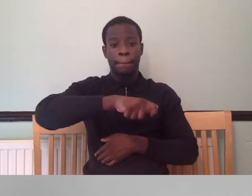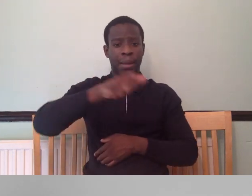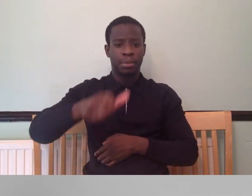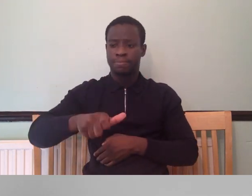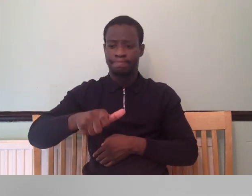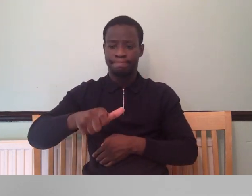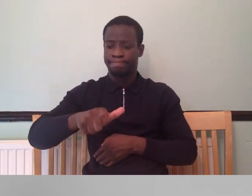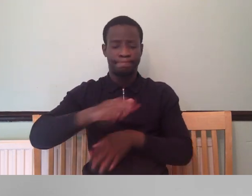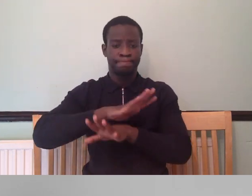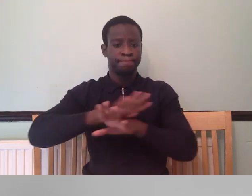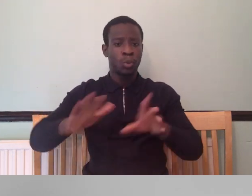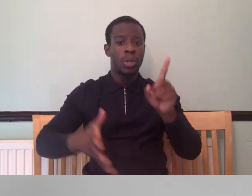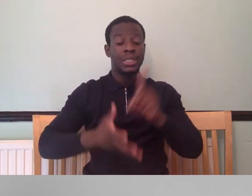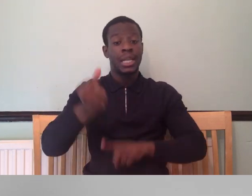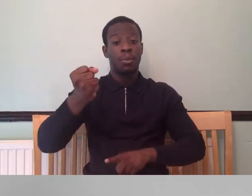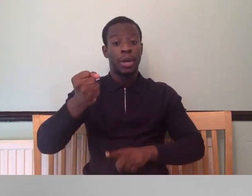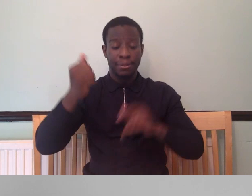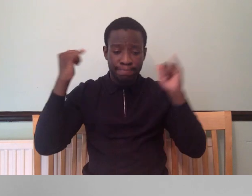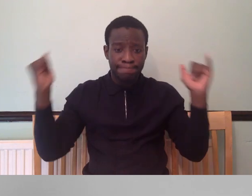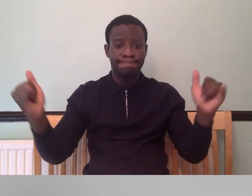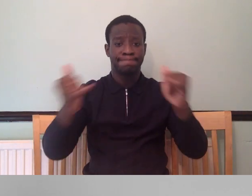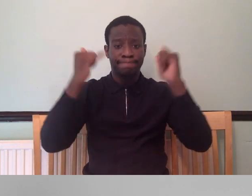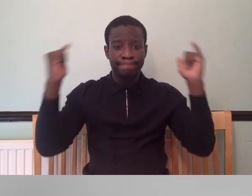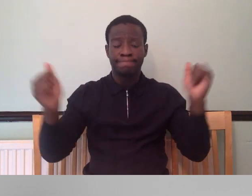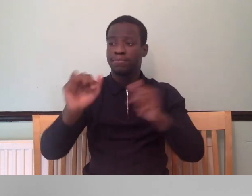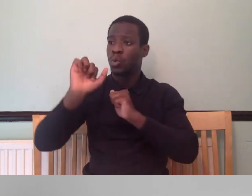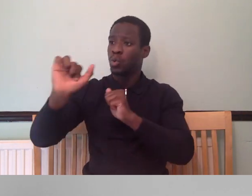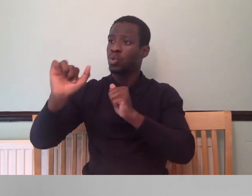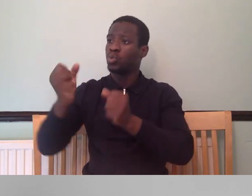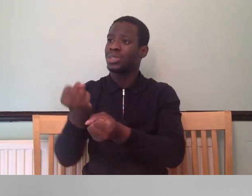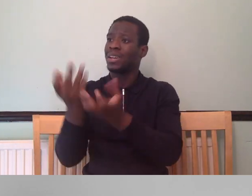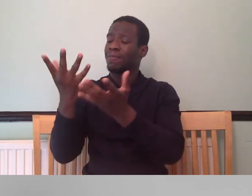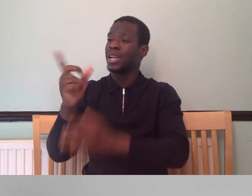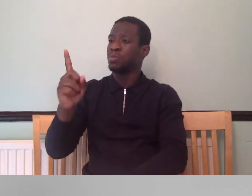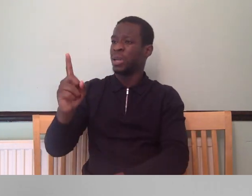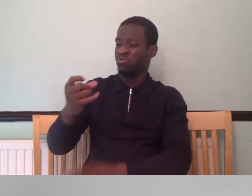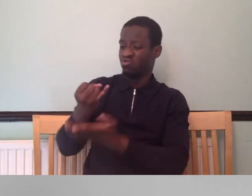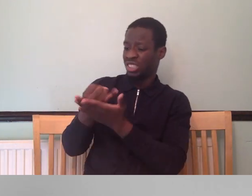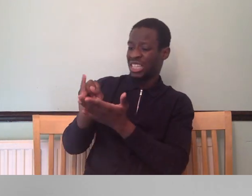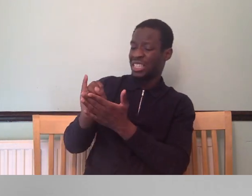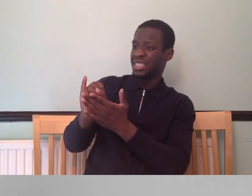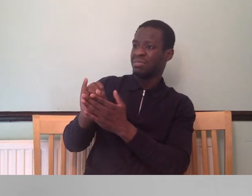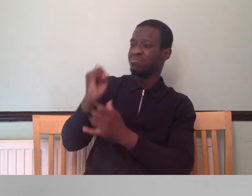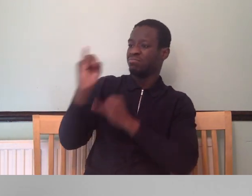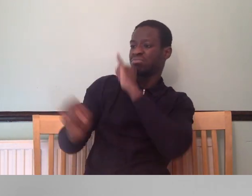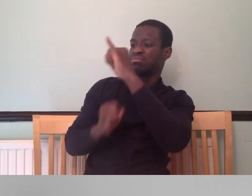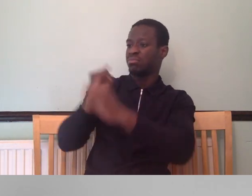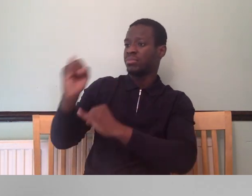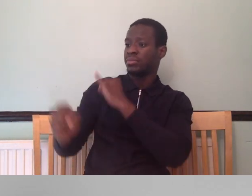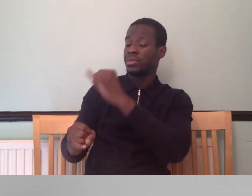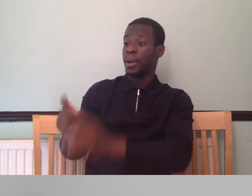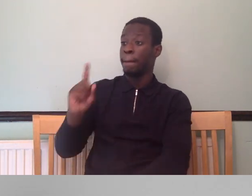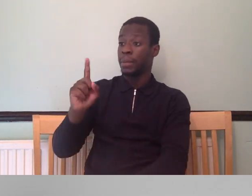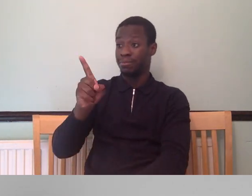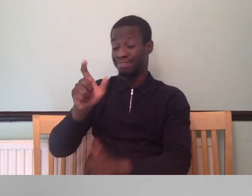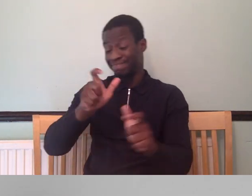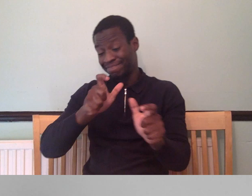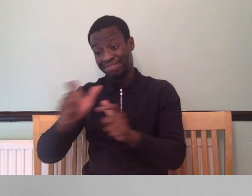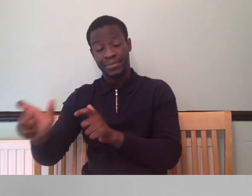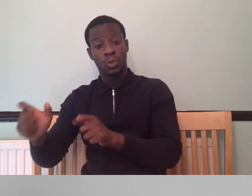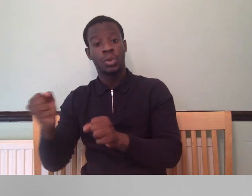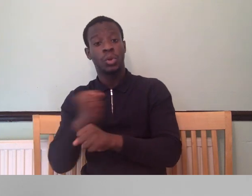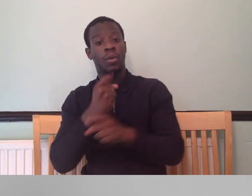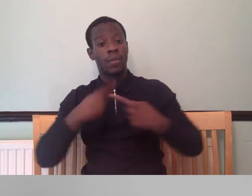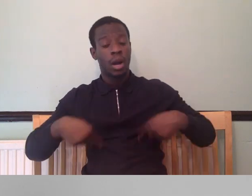not celebrate your sacrifice, but would reject and mock it. That you should do this for us